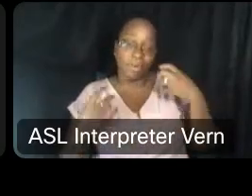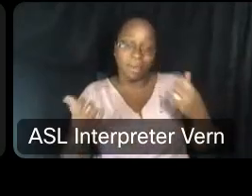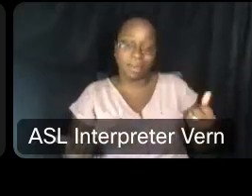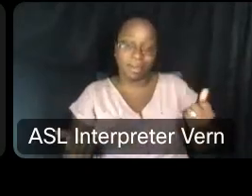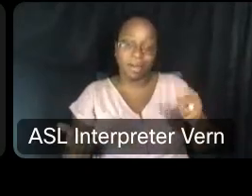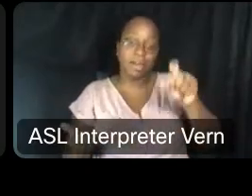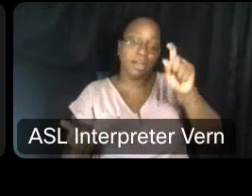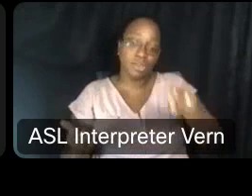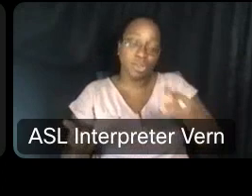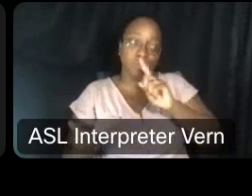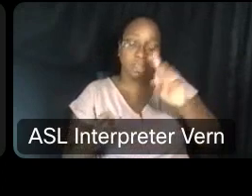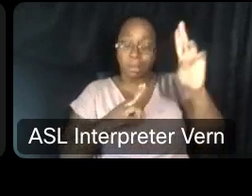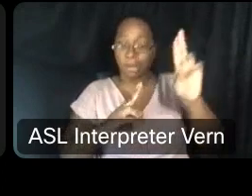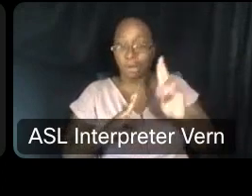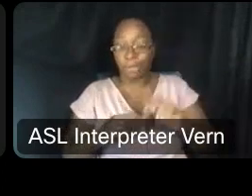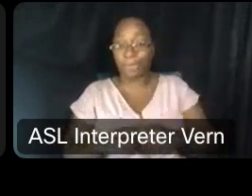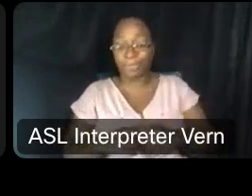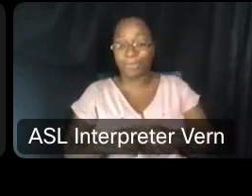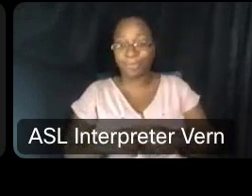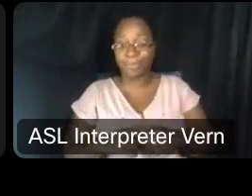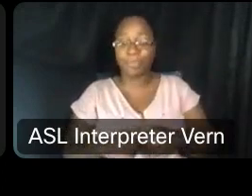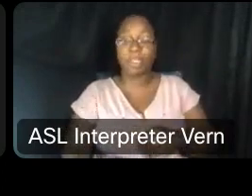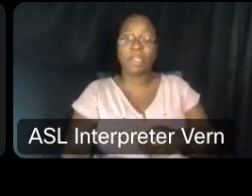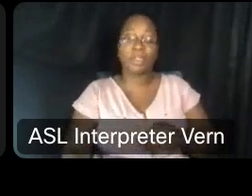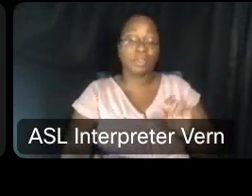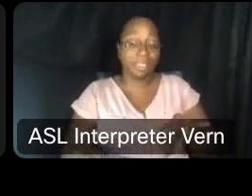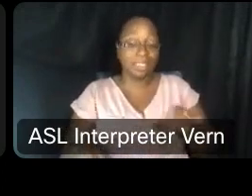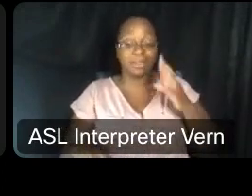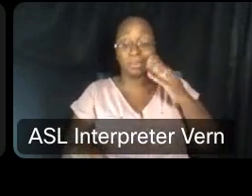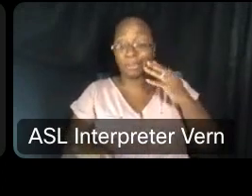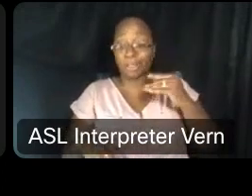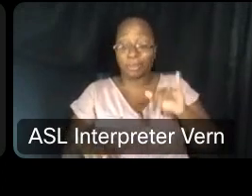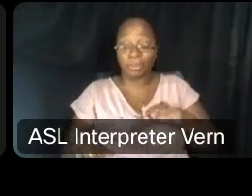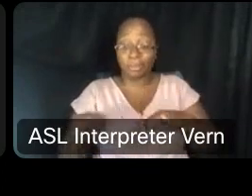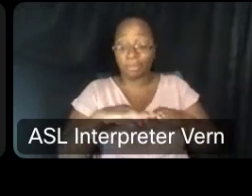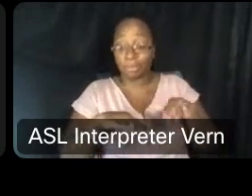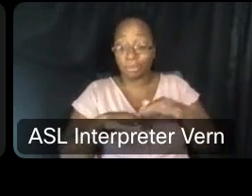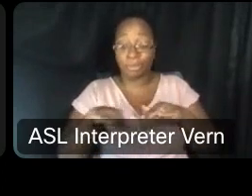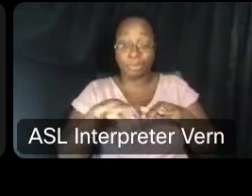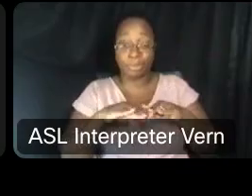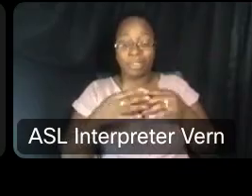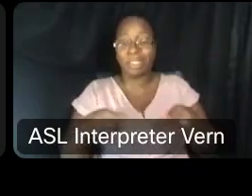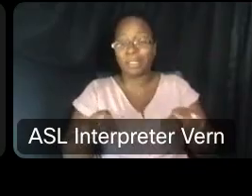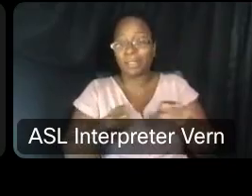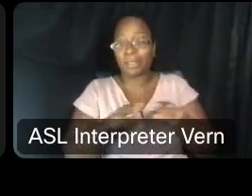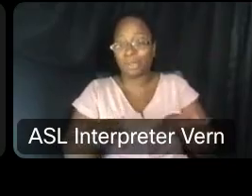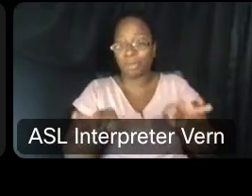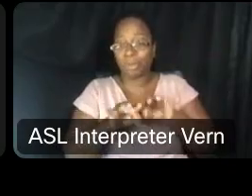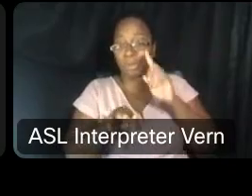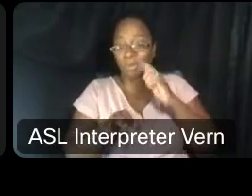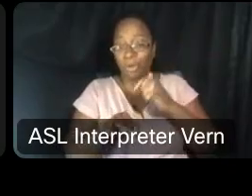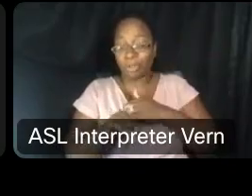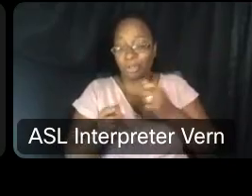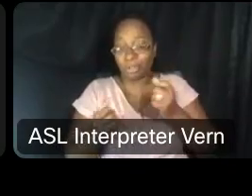us. And so with these overlapping experiences, it is also important for us to understand how